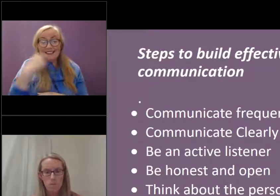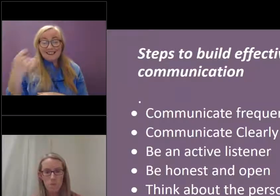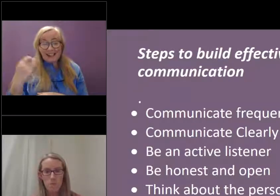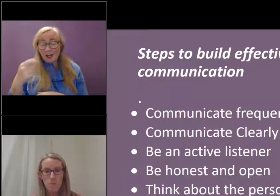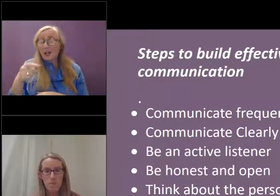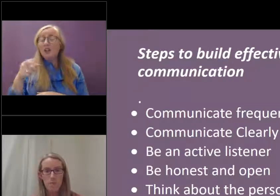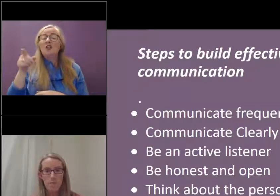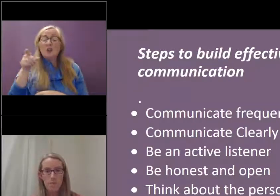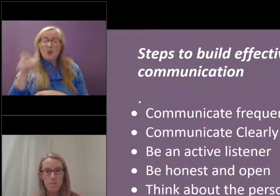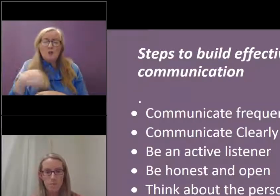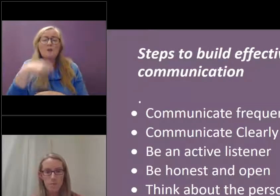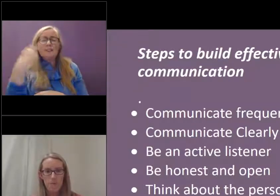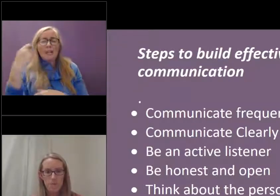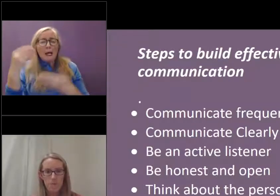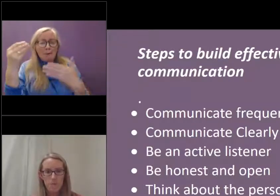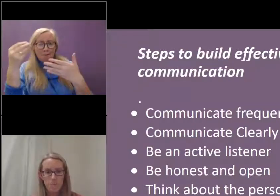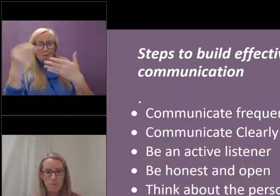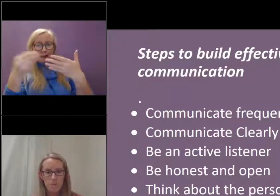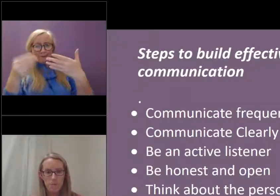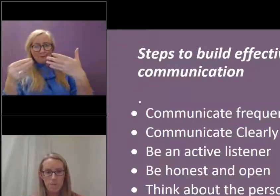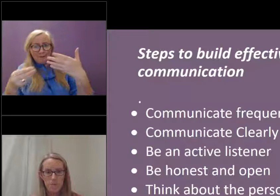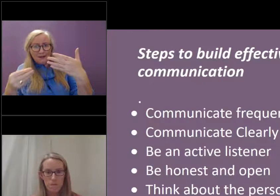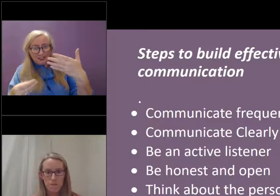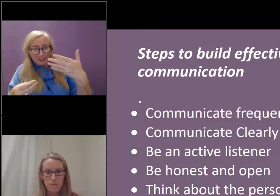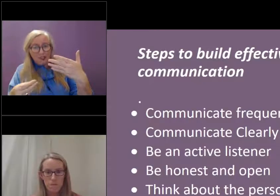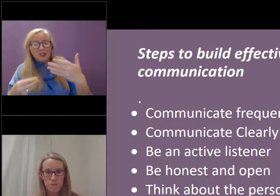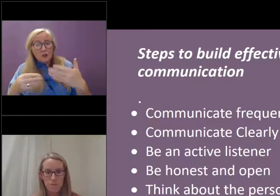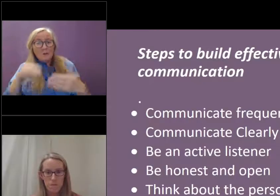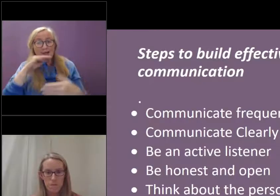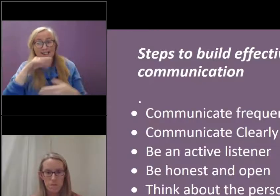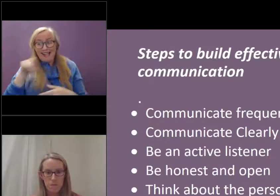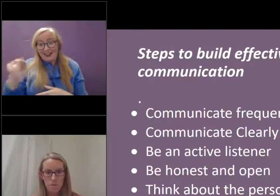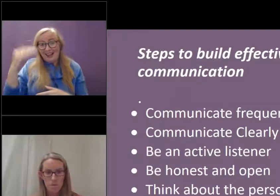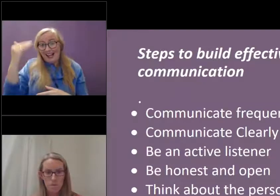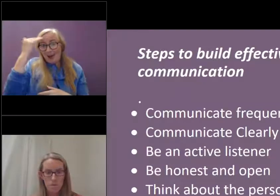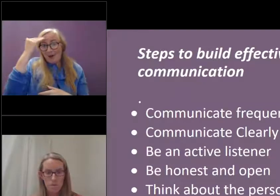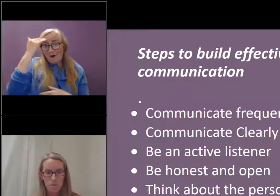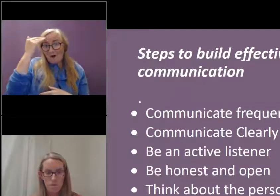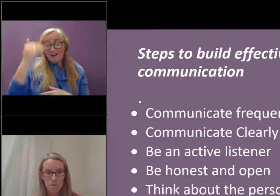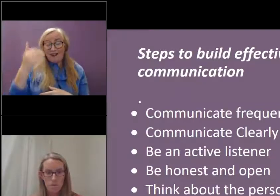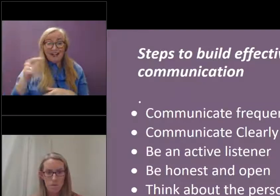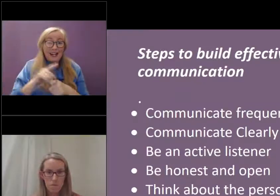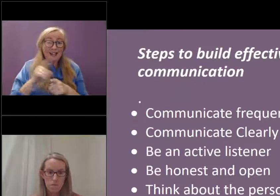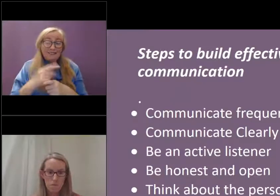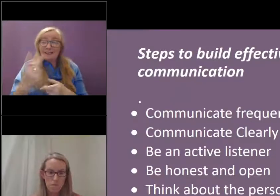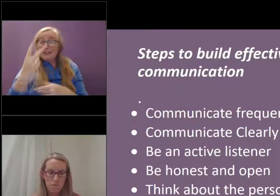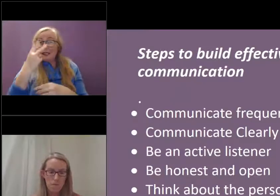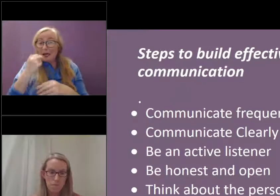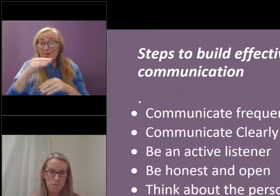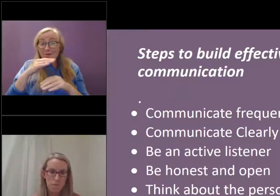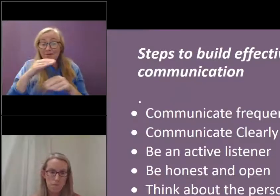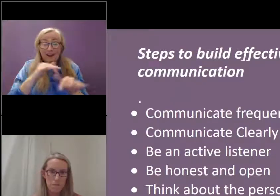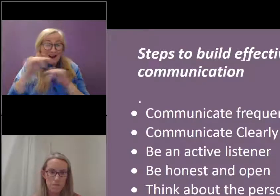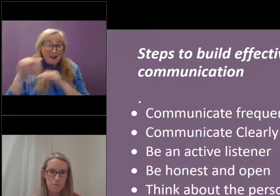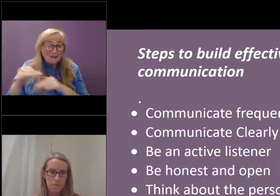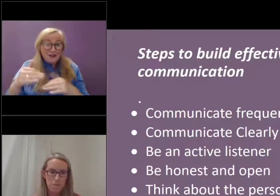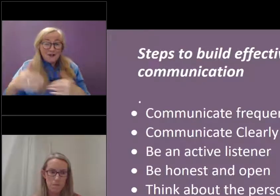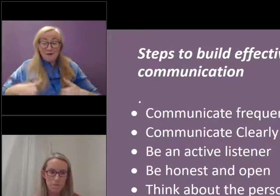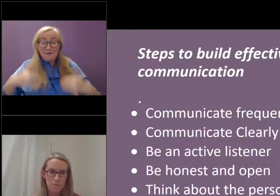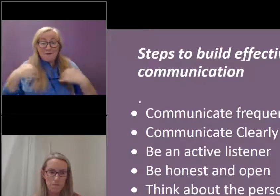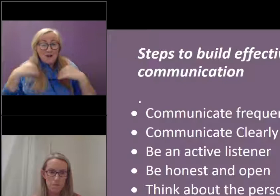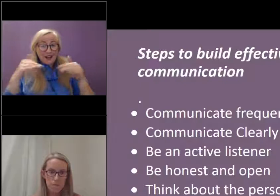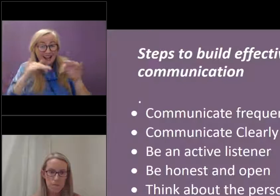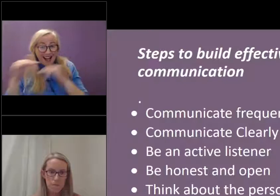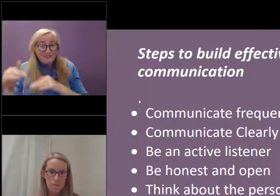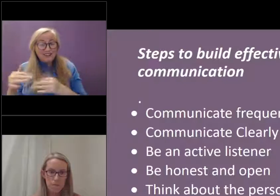and taking an interest in what they've said maybe the night before or in the morning, and coming back to it. Be honest and open. You're